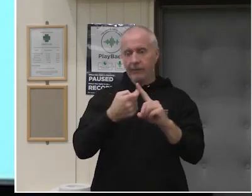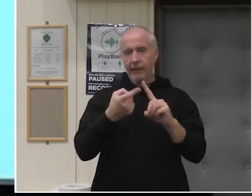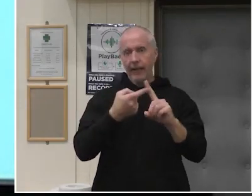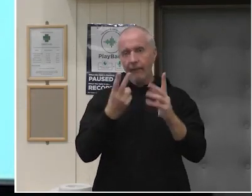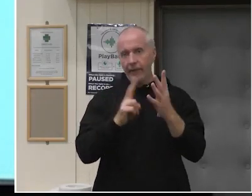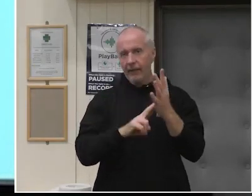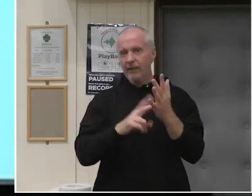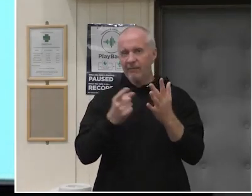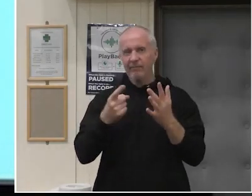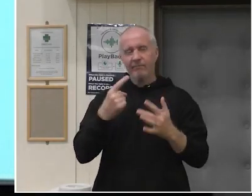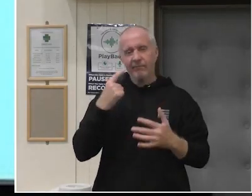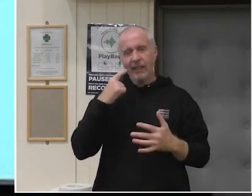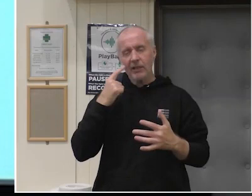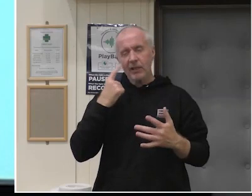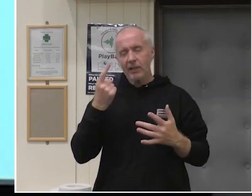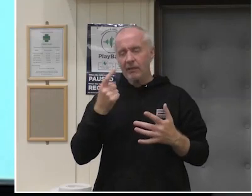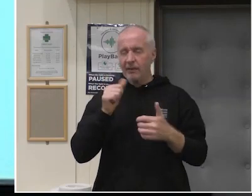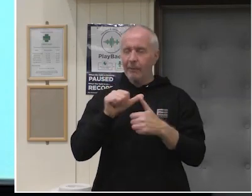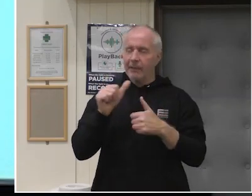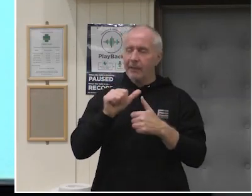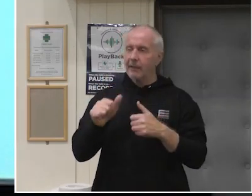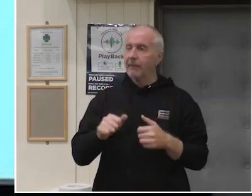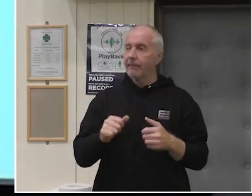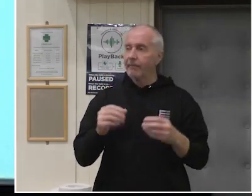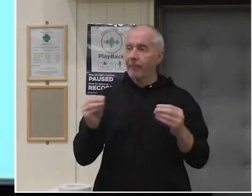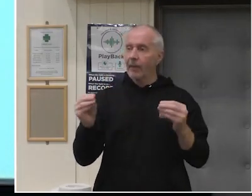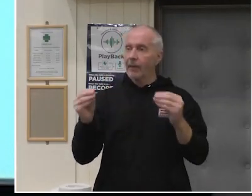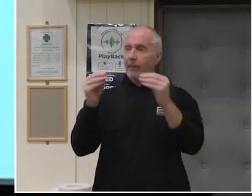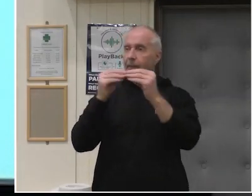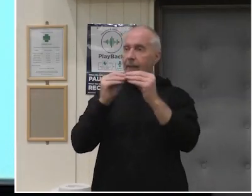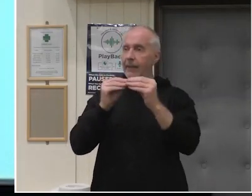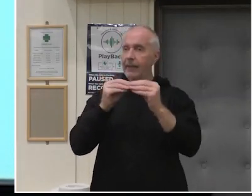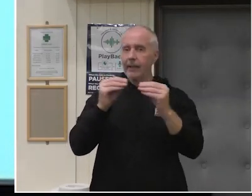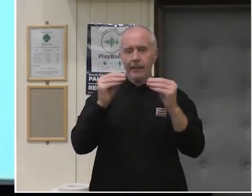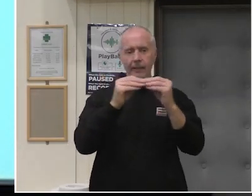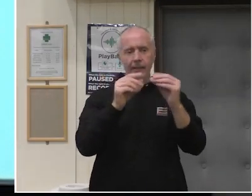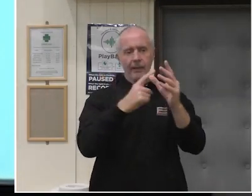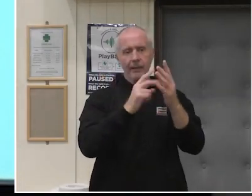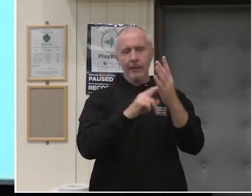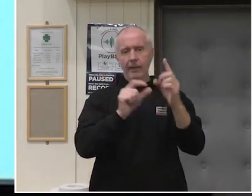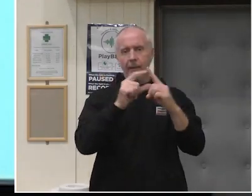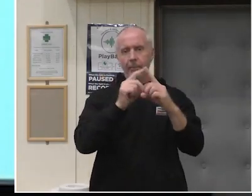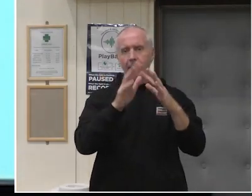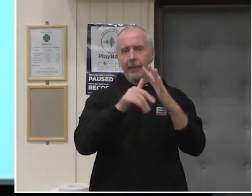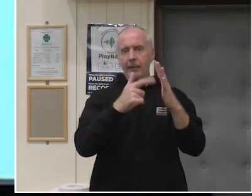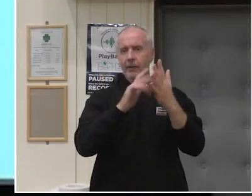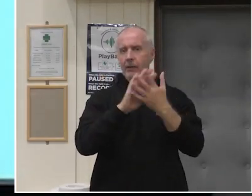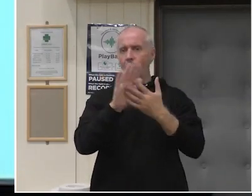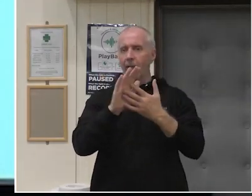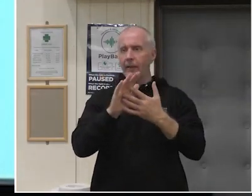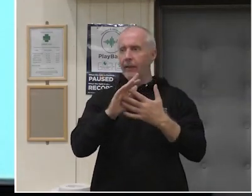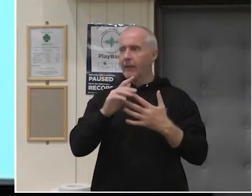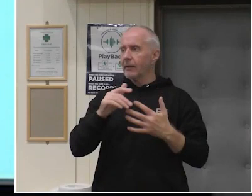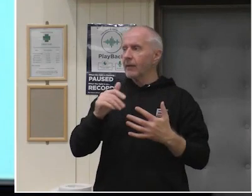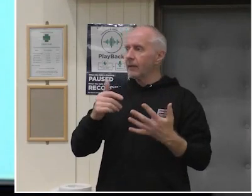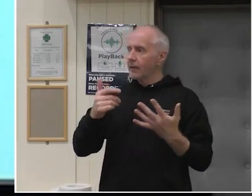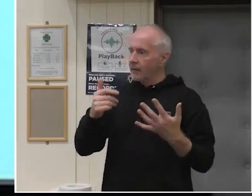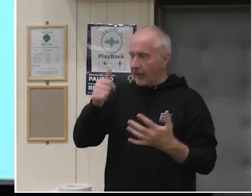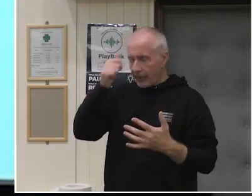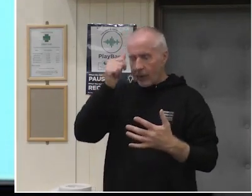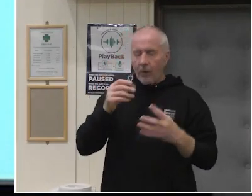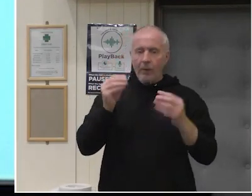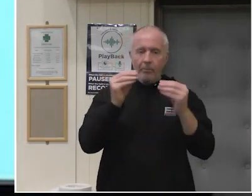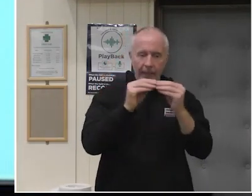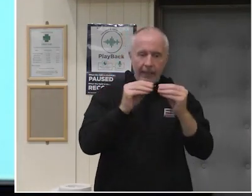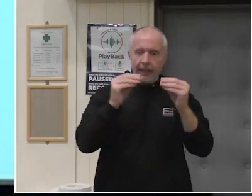better. And then B, which is the bandwidth. Yeah, I know, there's multiple B's in this thing if we actually look through it too